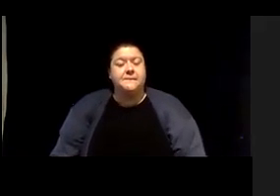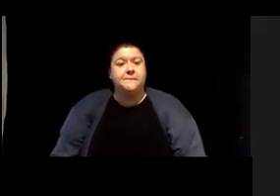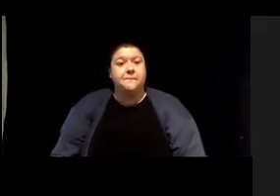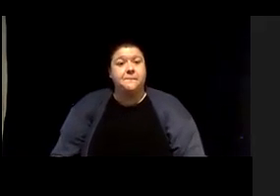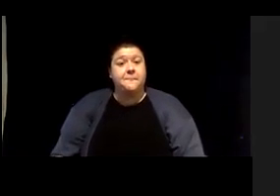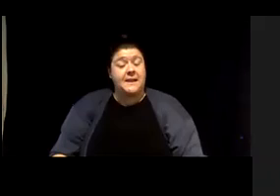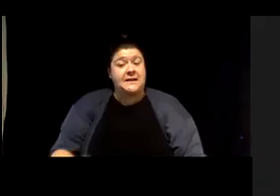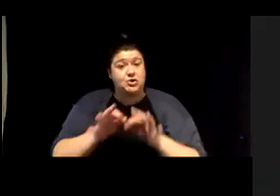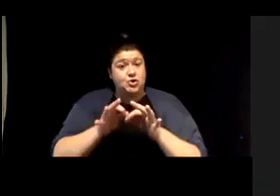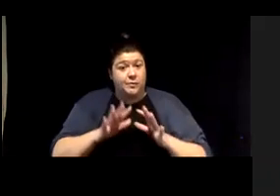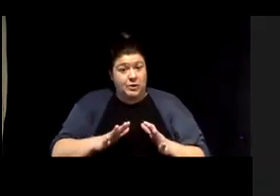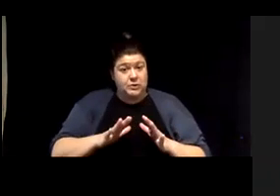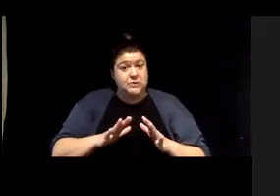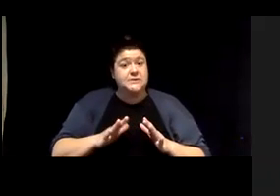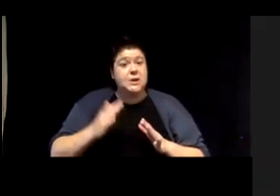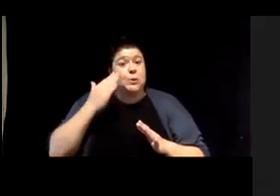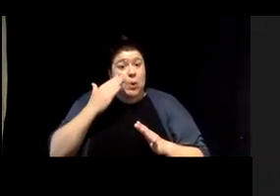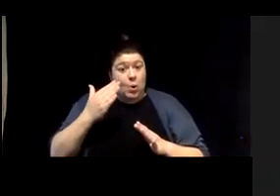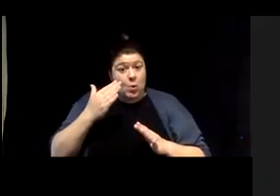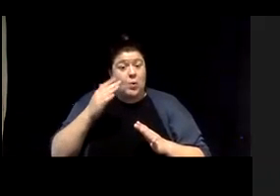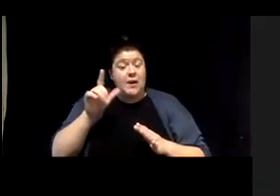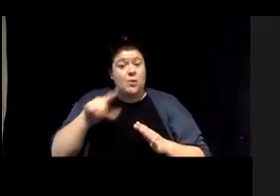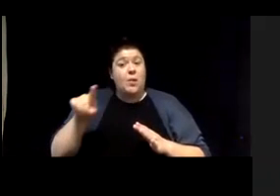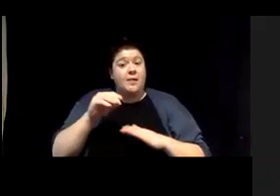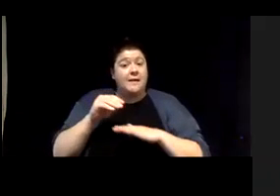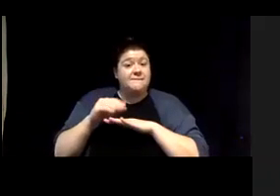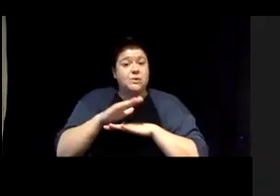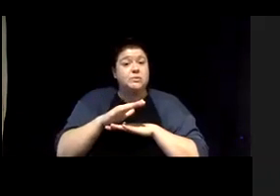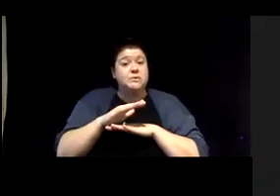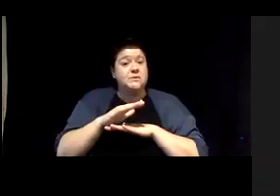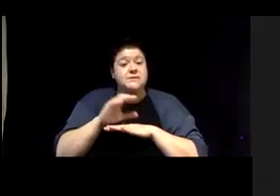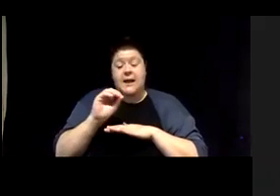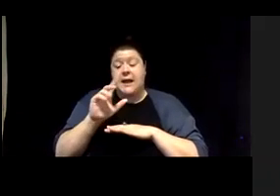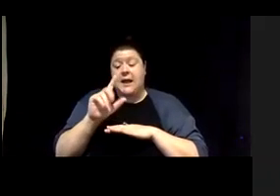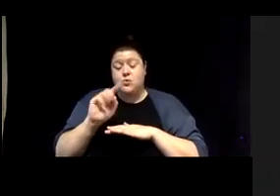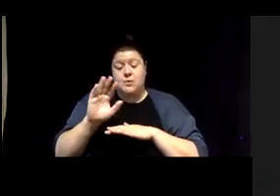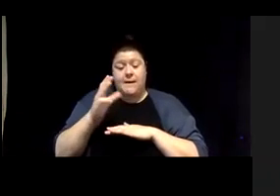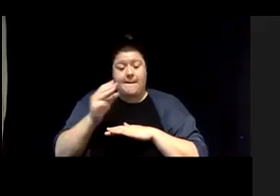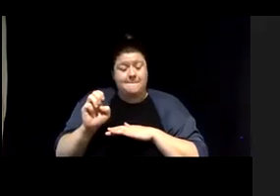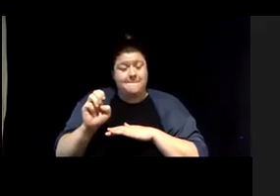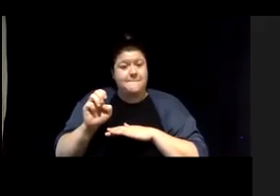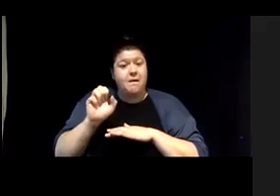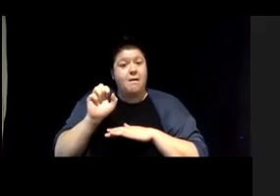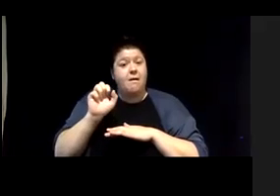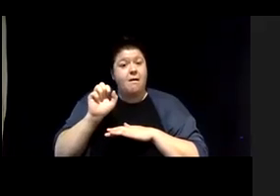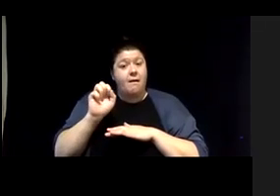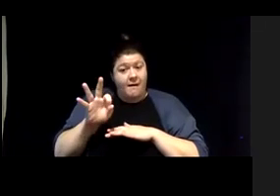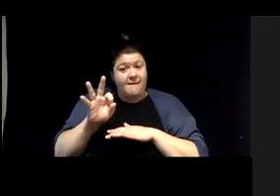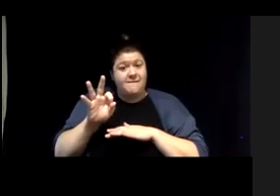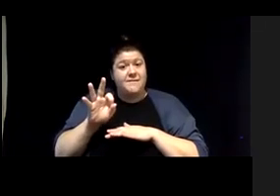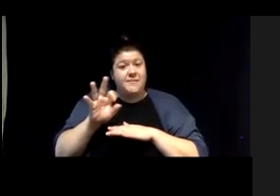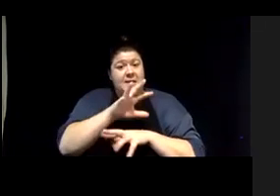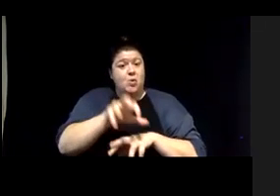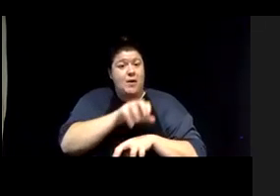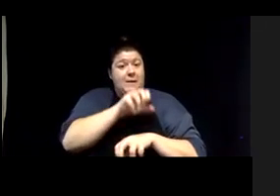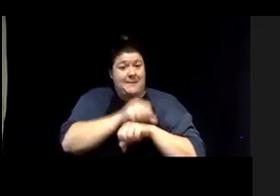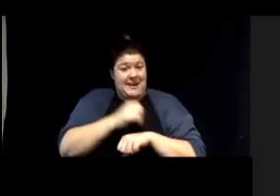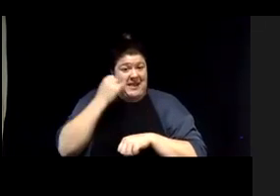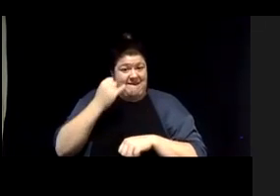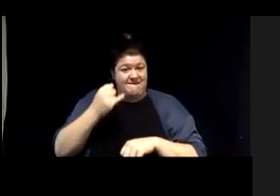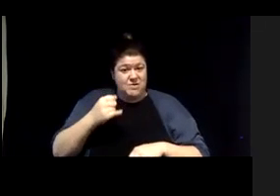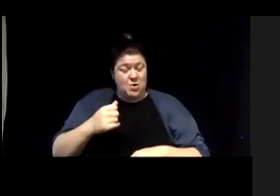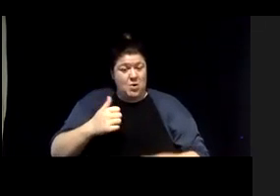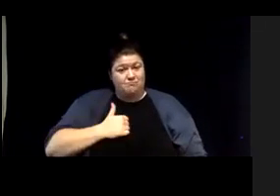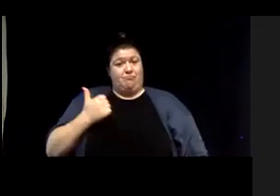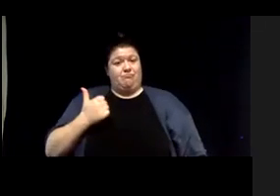interpreters, know that it will affect the outcome of the session. If you're standing there looking very aggressive like that